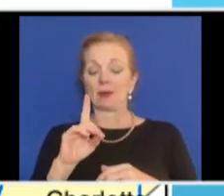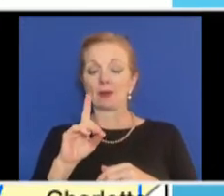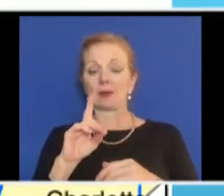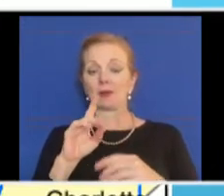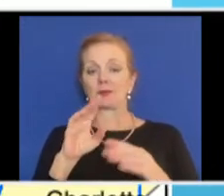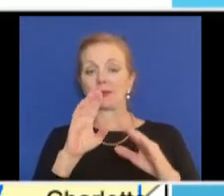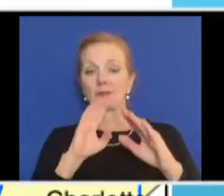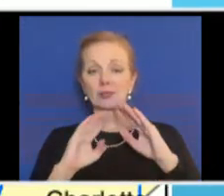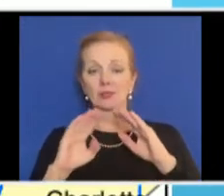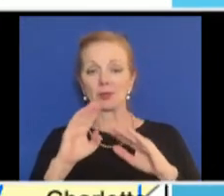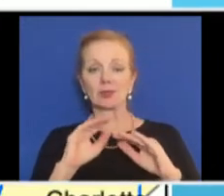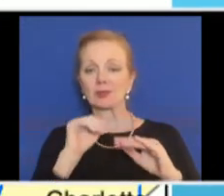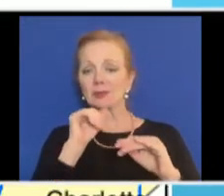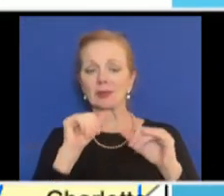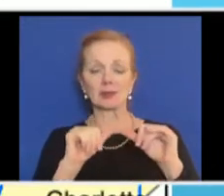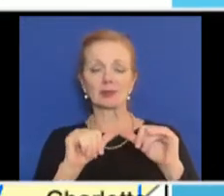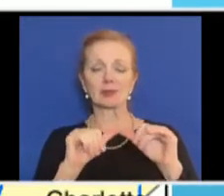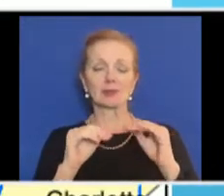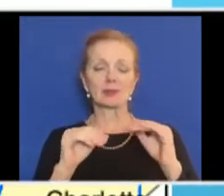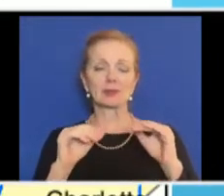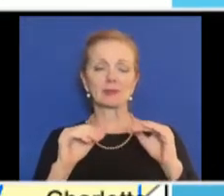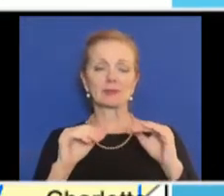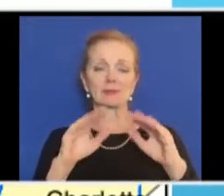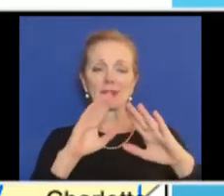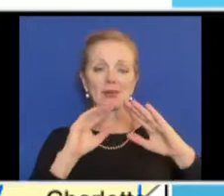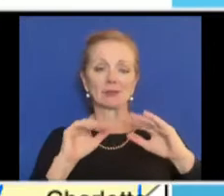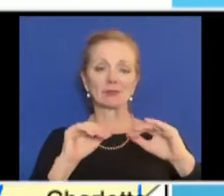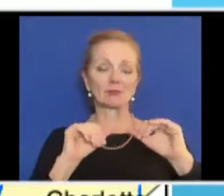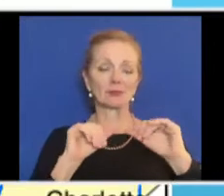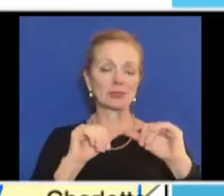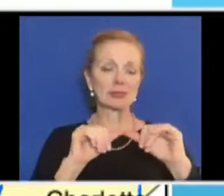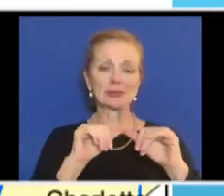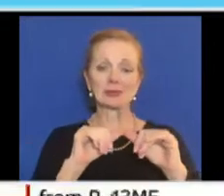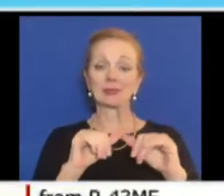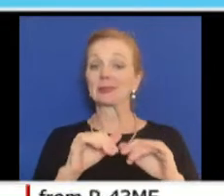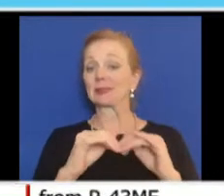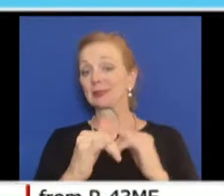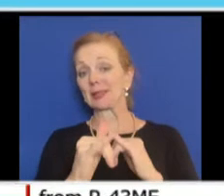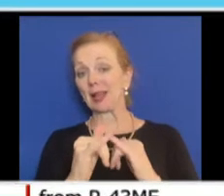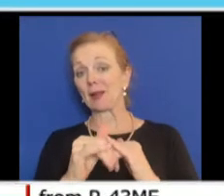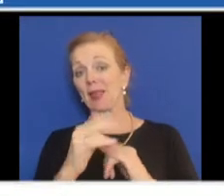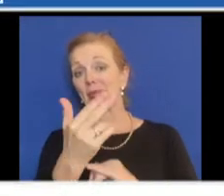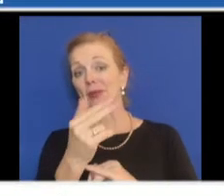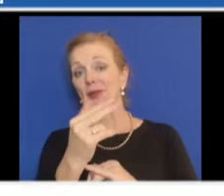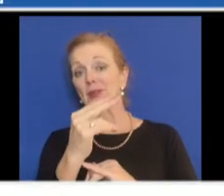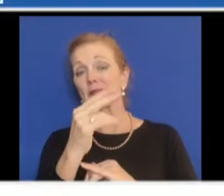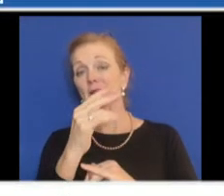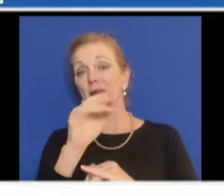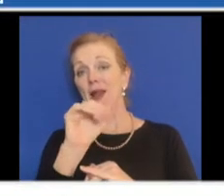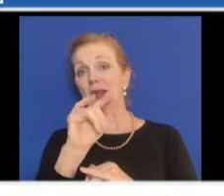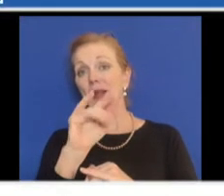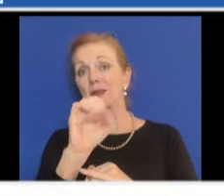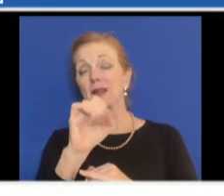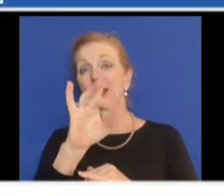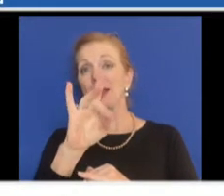they're certainly frustrating to us but if you'll see this is 13 acres on 85 in Mallard Creek Church we have